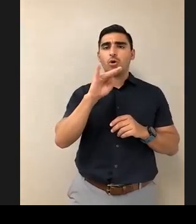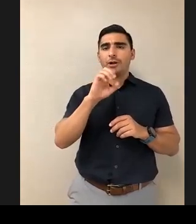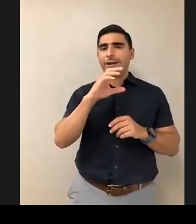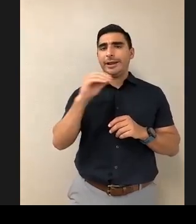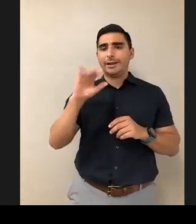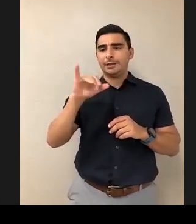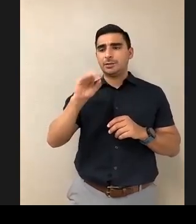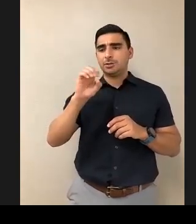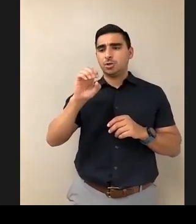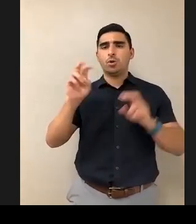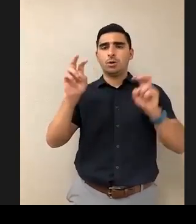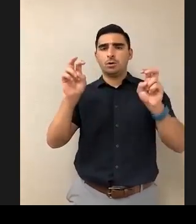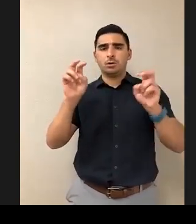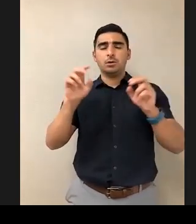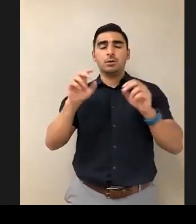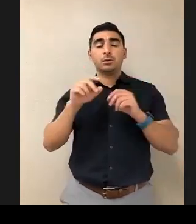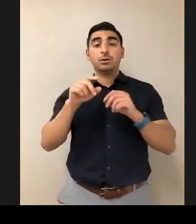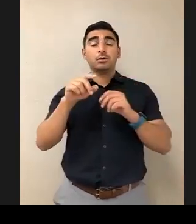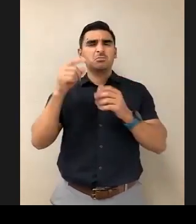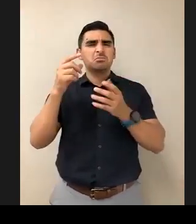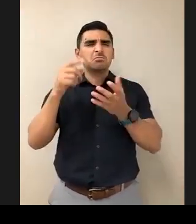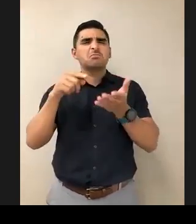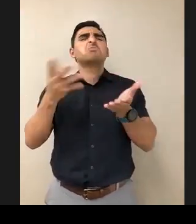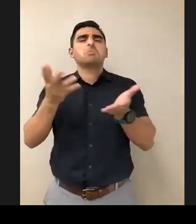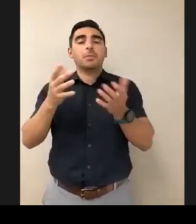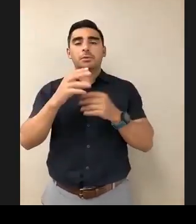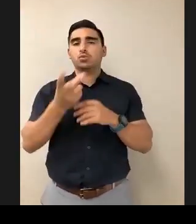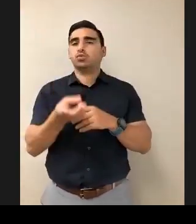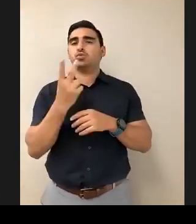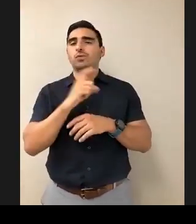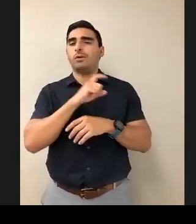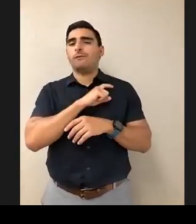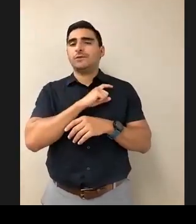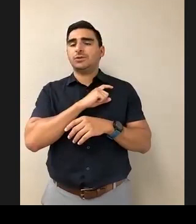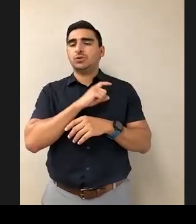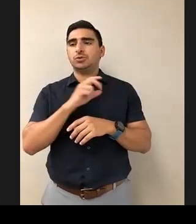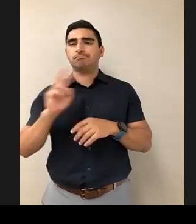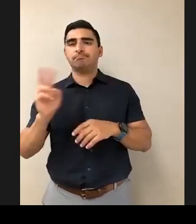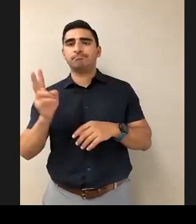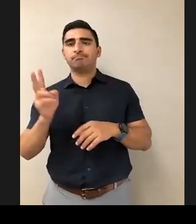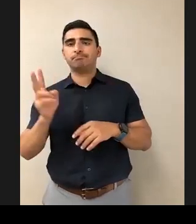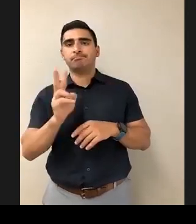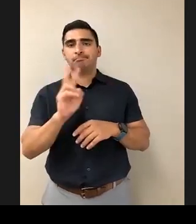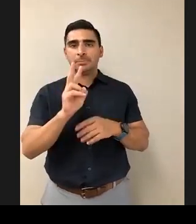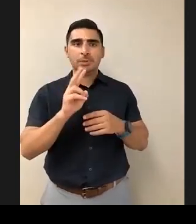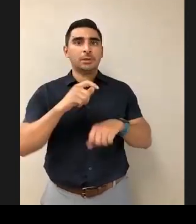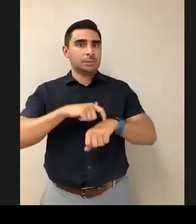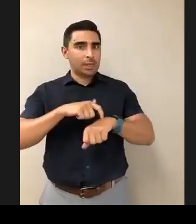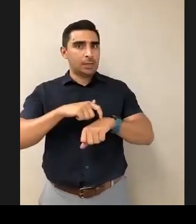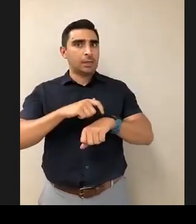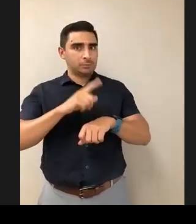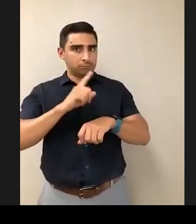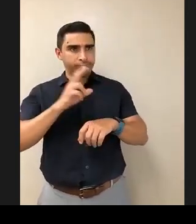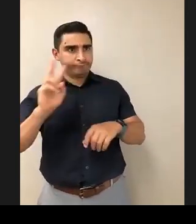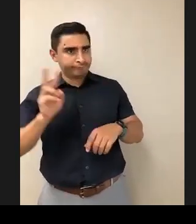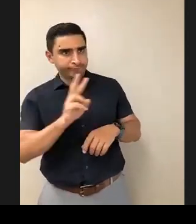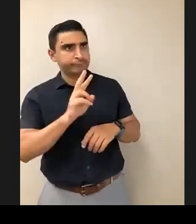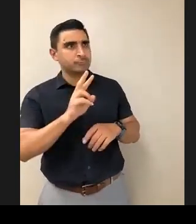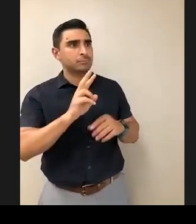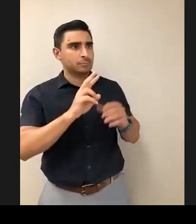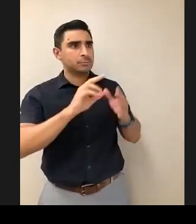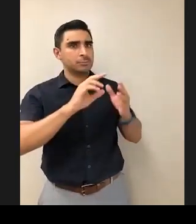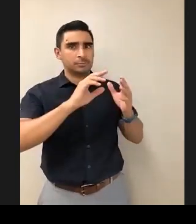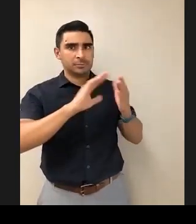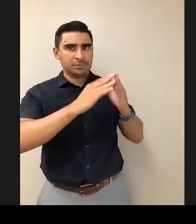who spend a lot of time going out into the community and to respond to people in